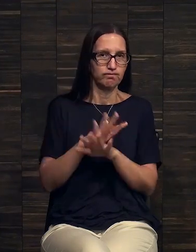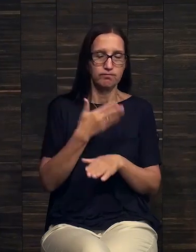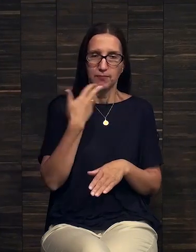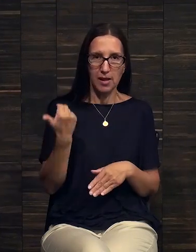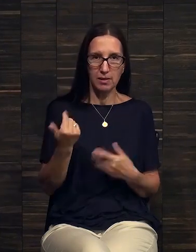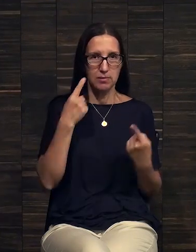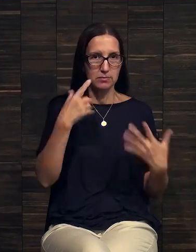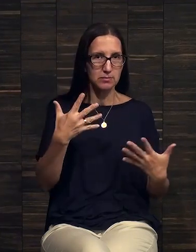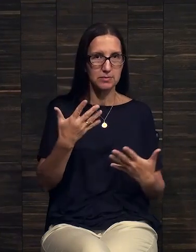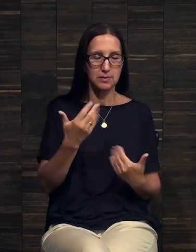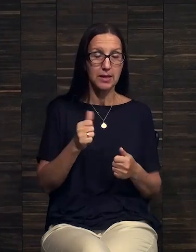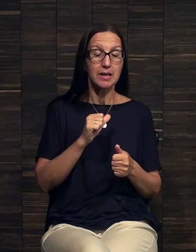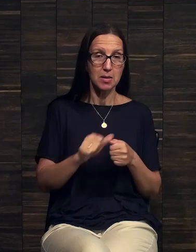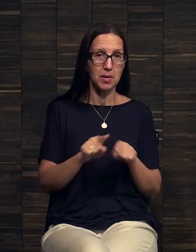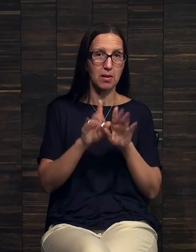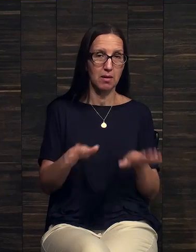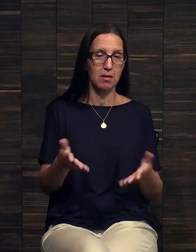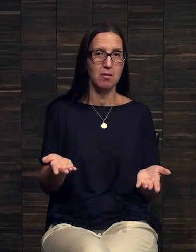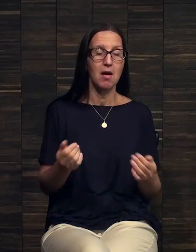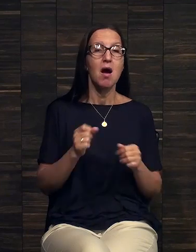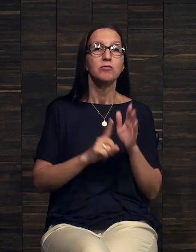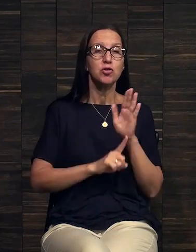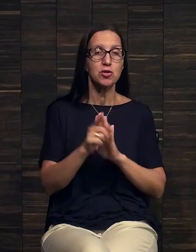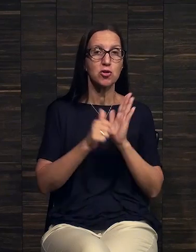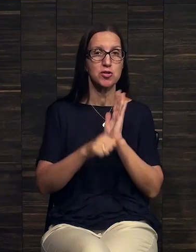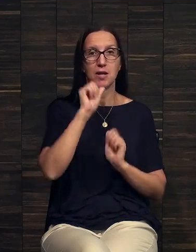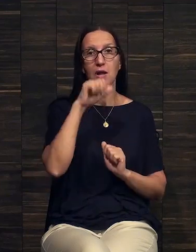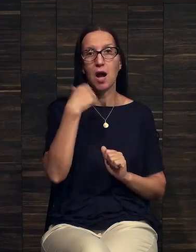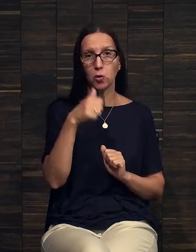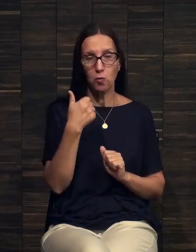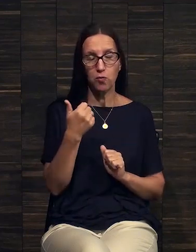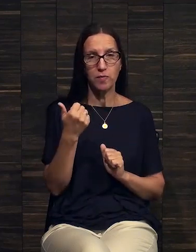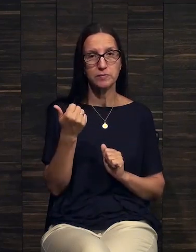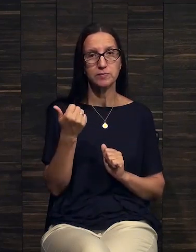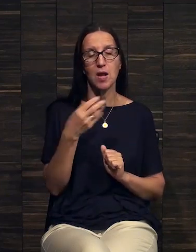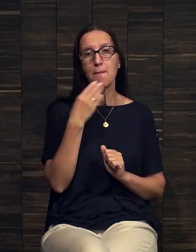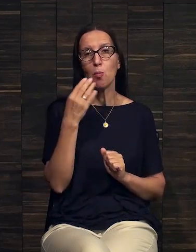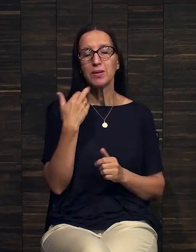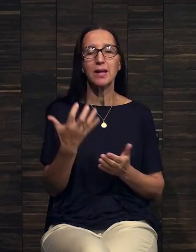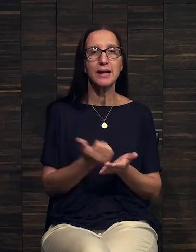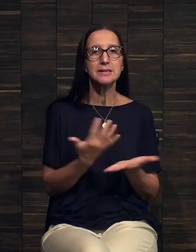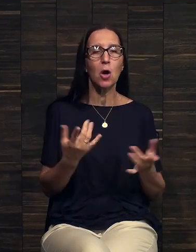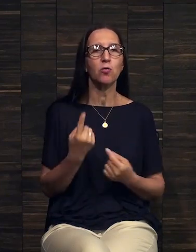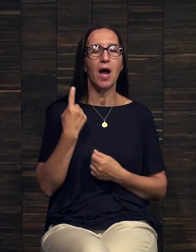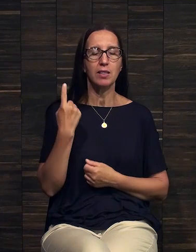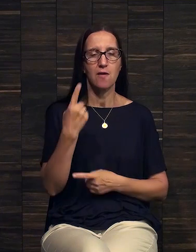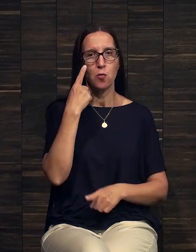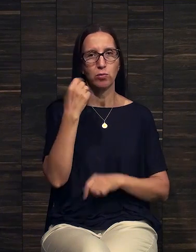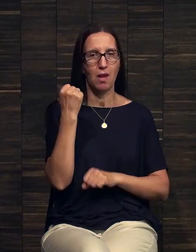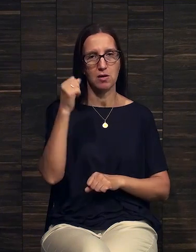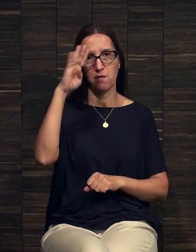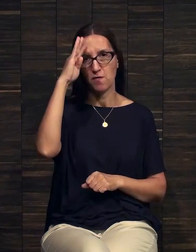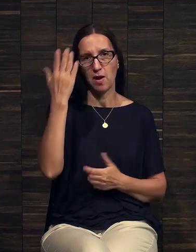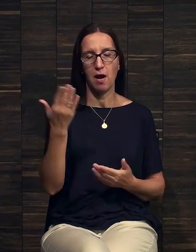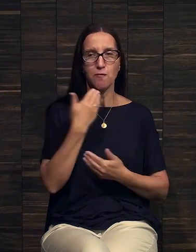so the image of enemy is blurred. Starting from the 60s, the attempt to